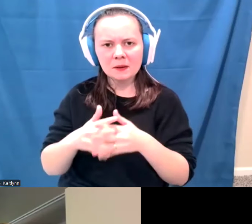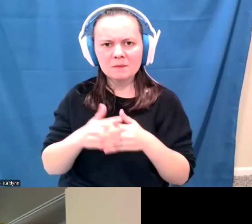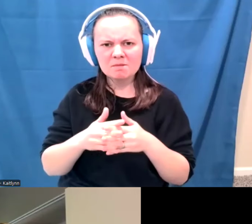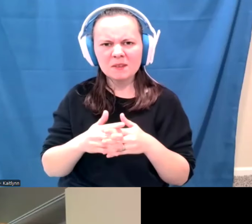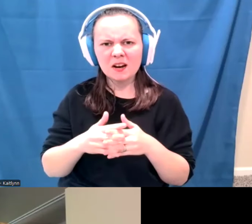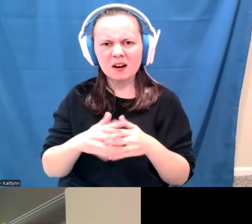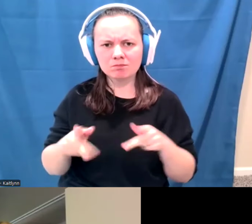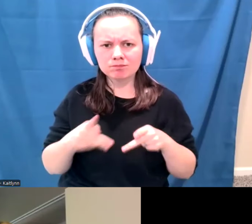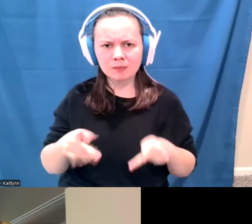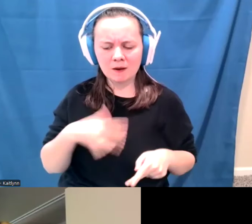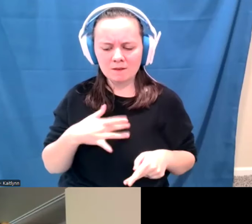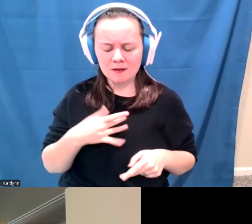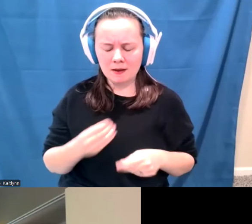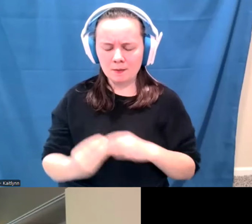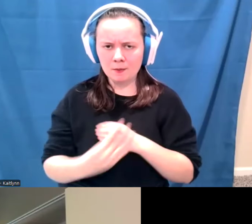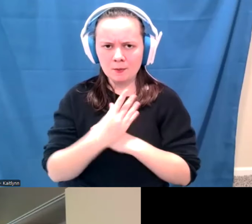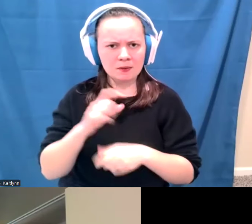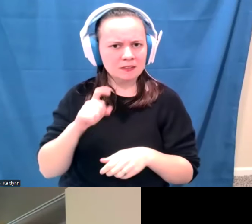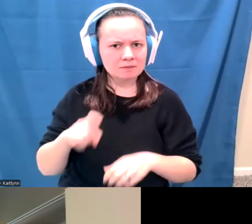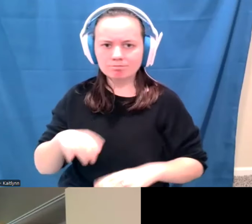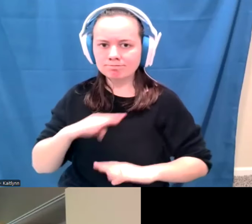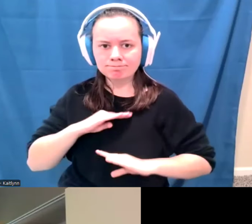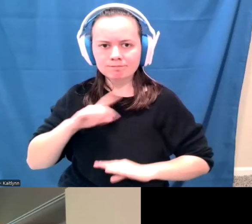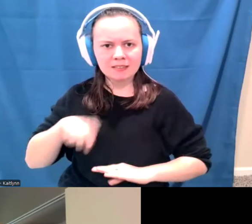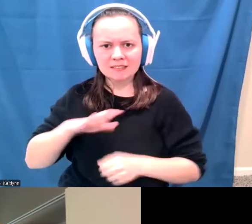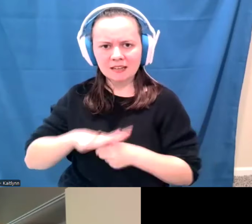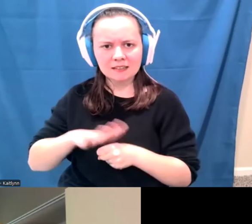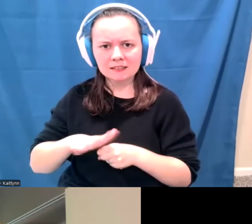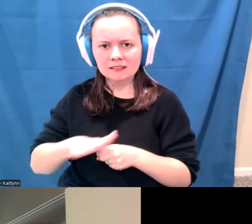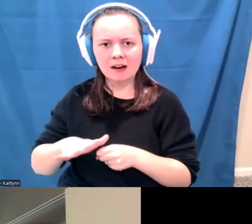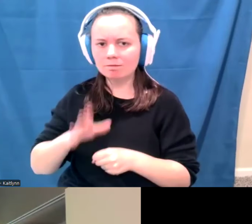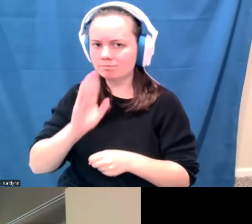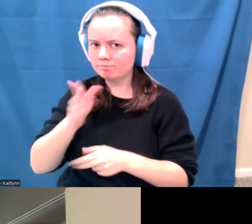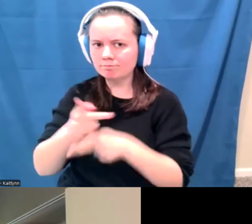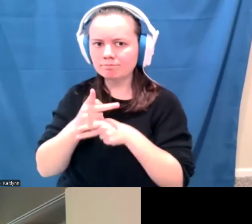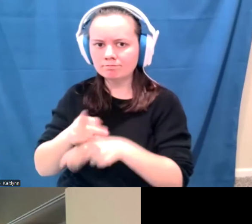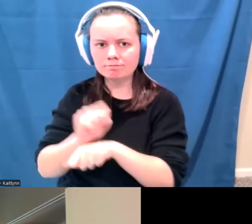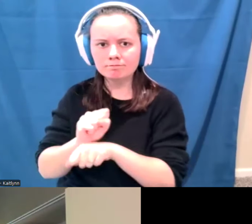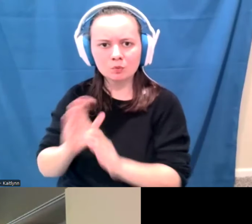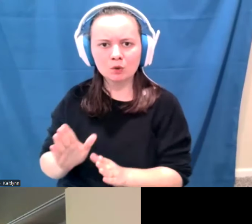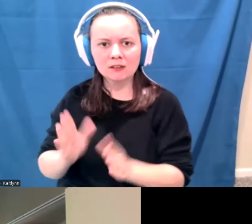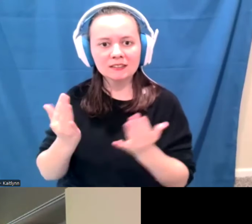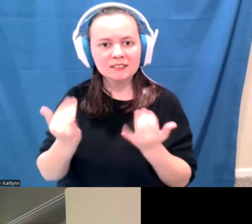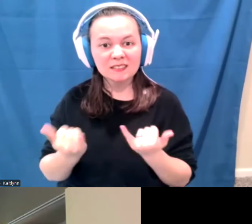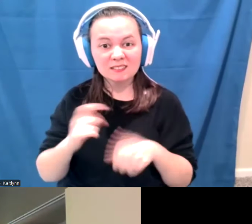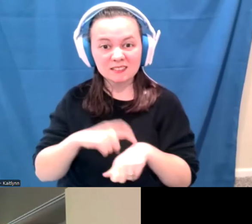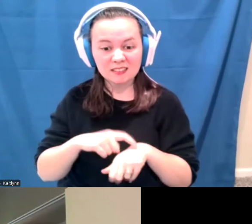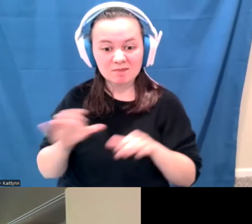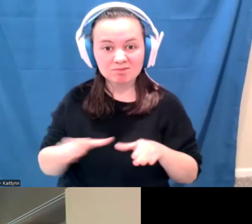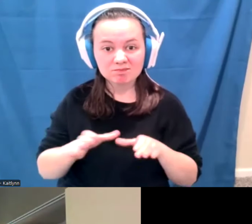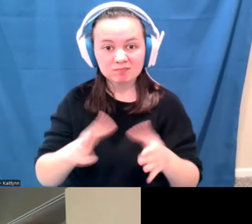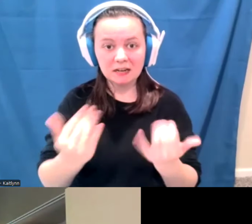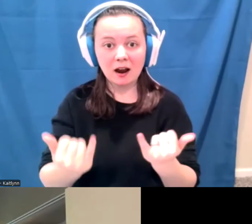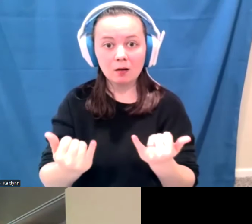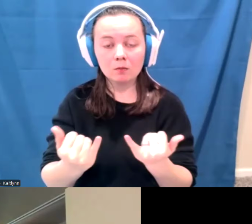having enough direct care professionals, and the time for action is now. Federal and state action are both needed